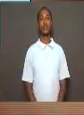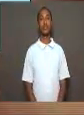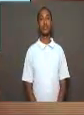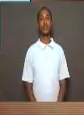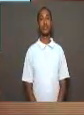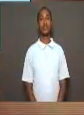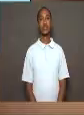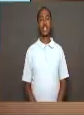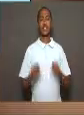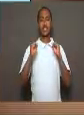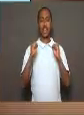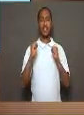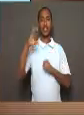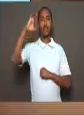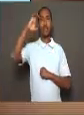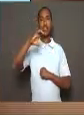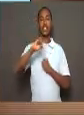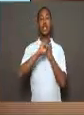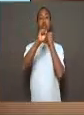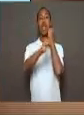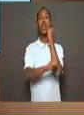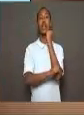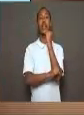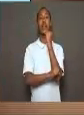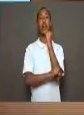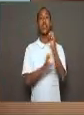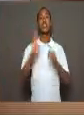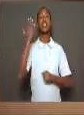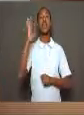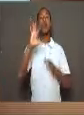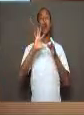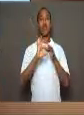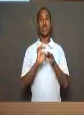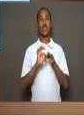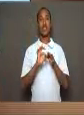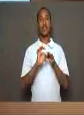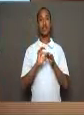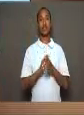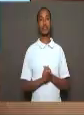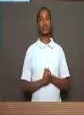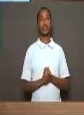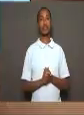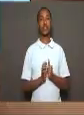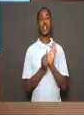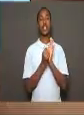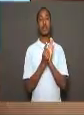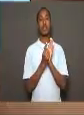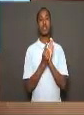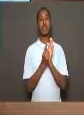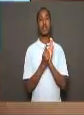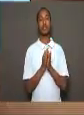The strength of forces depends upon the type of bond. For example,